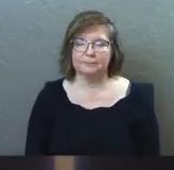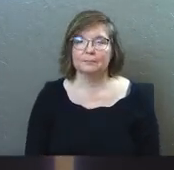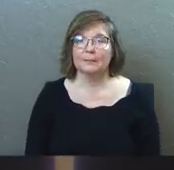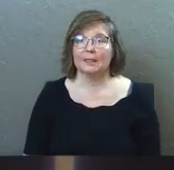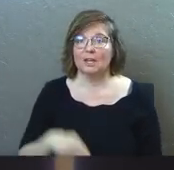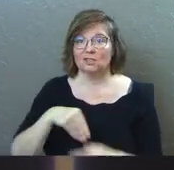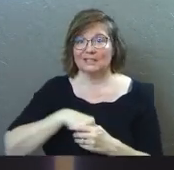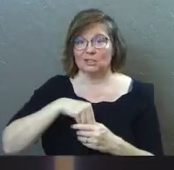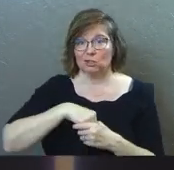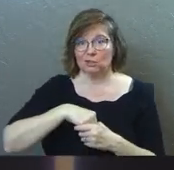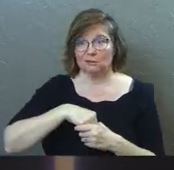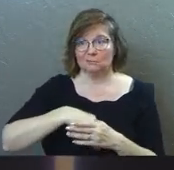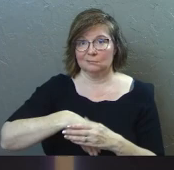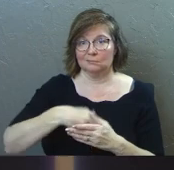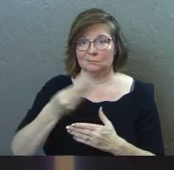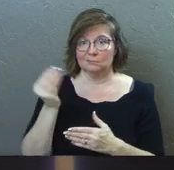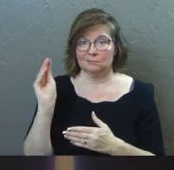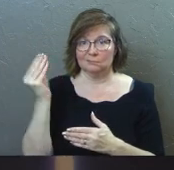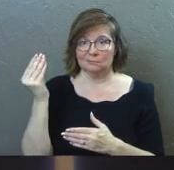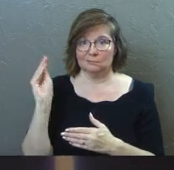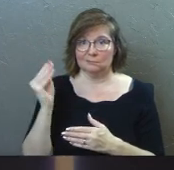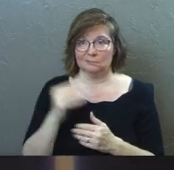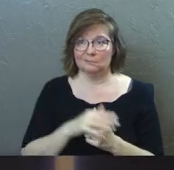There's an insert in there.